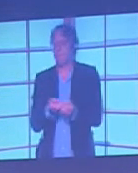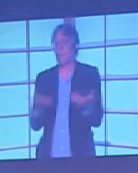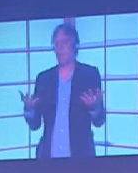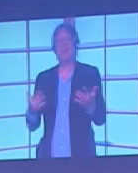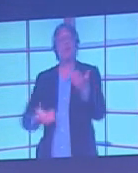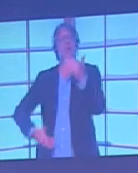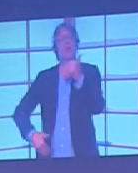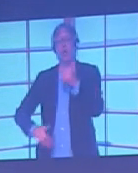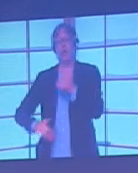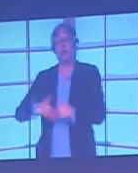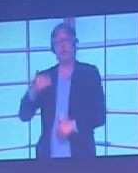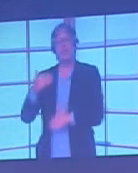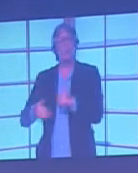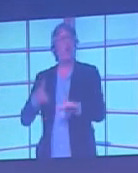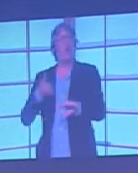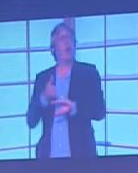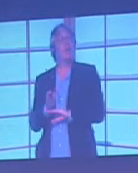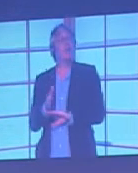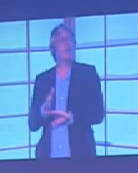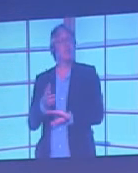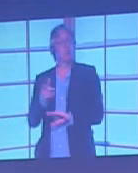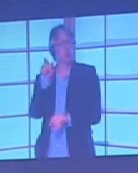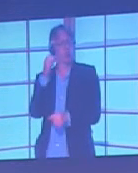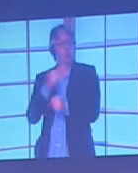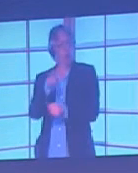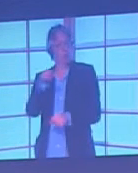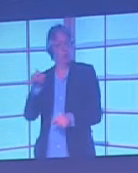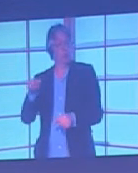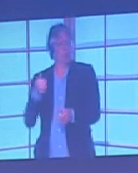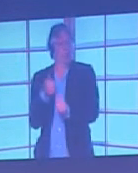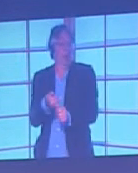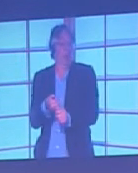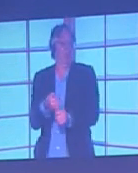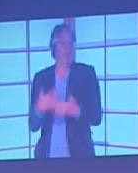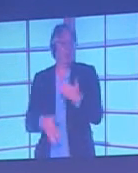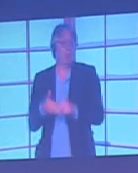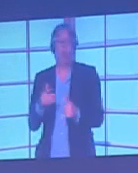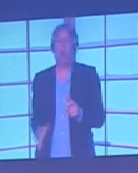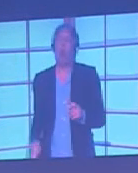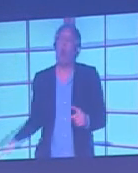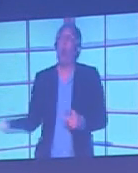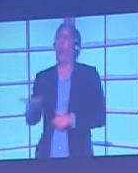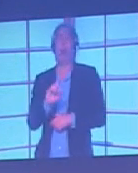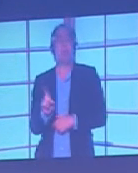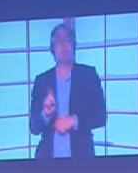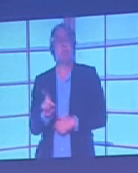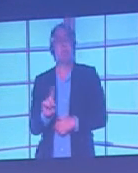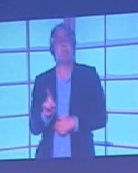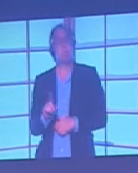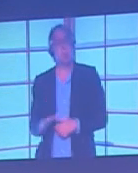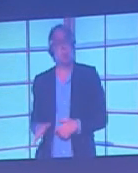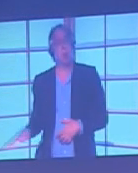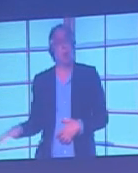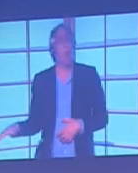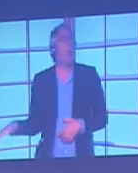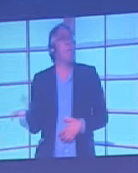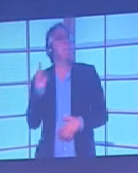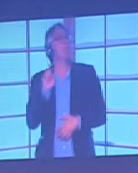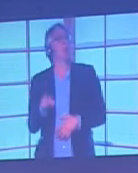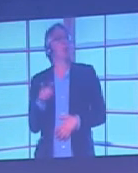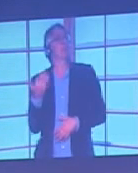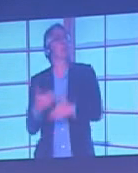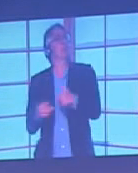naturally be disabled people. Not all. There's not an absolute requirement. Of course it isn't. Everybody needs to take responsibility for this